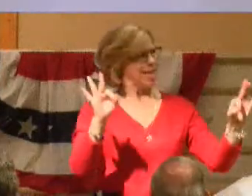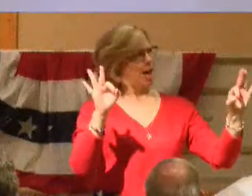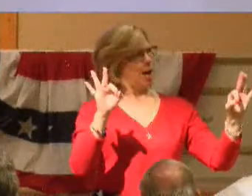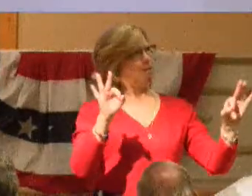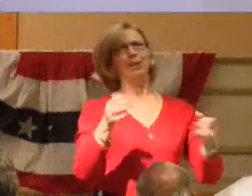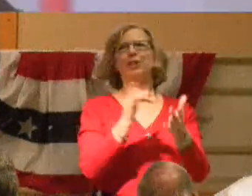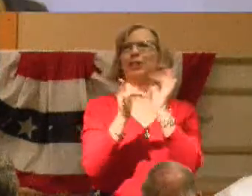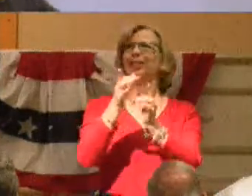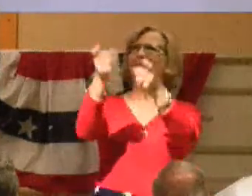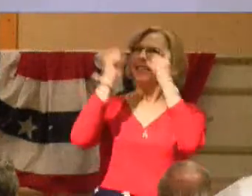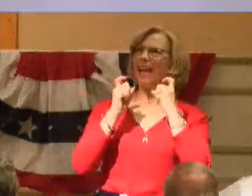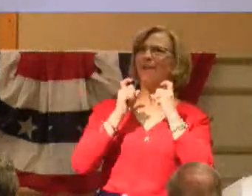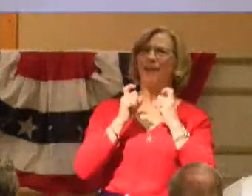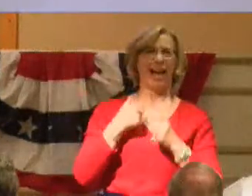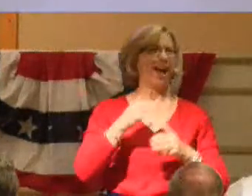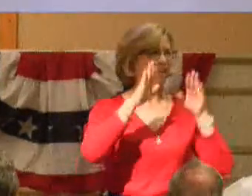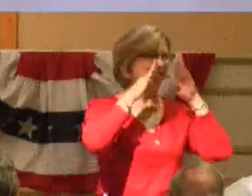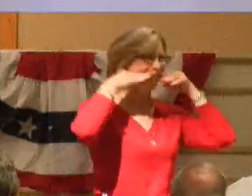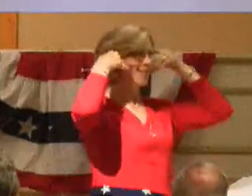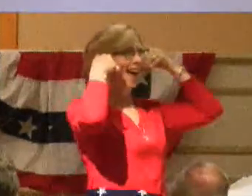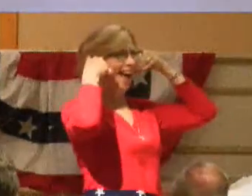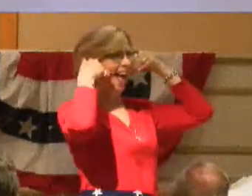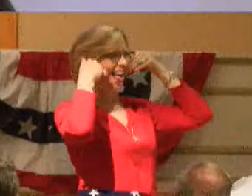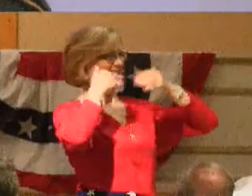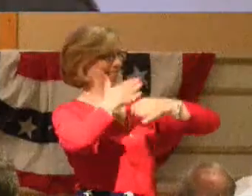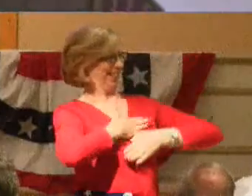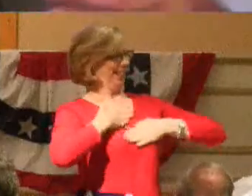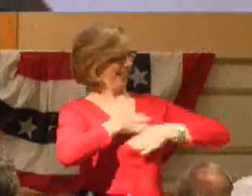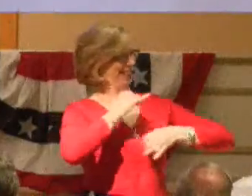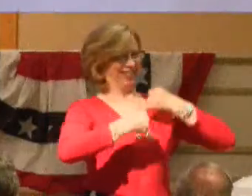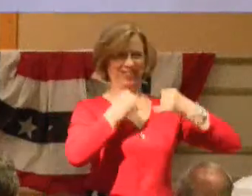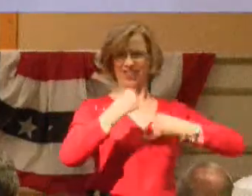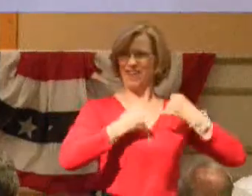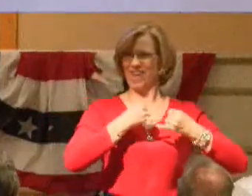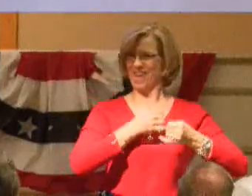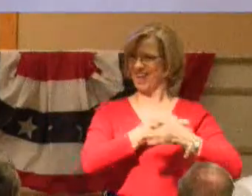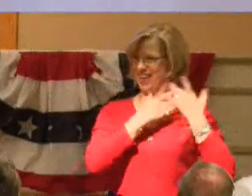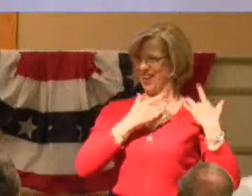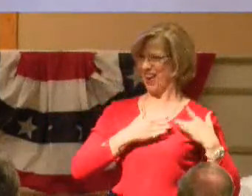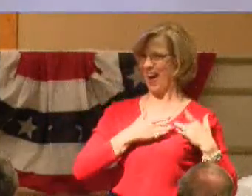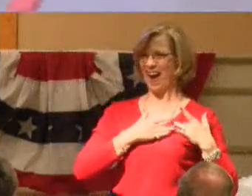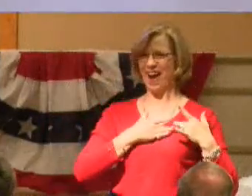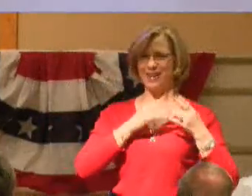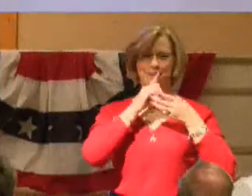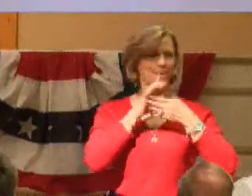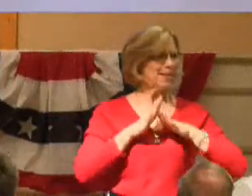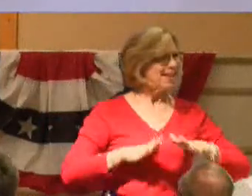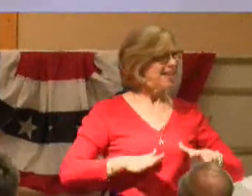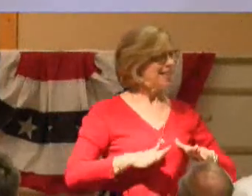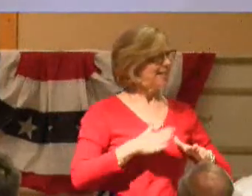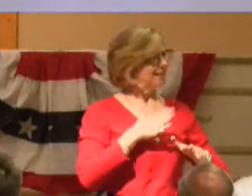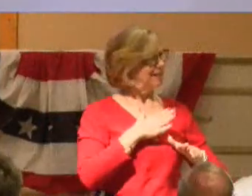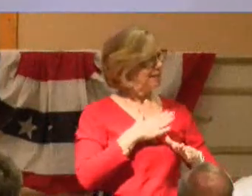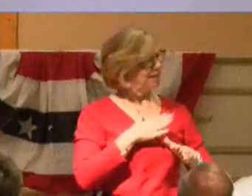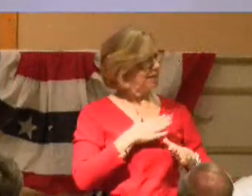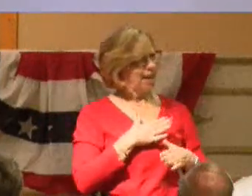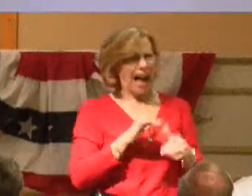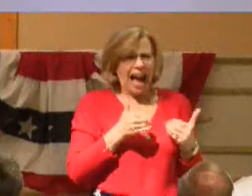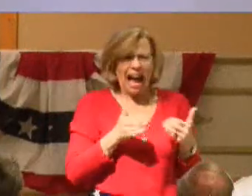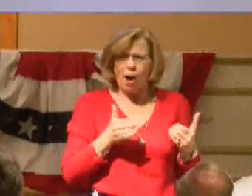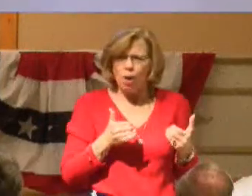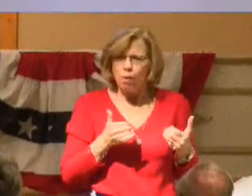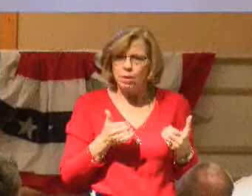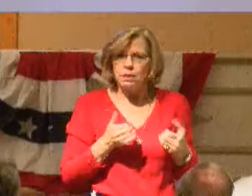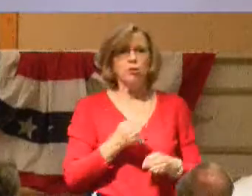given me. I want to have a smile on my face and joy in my heart and peace about my life. And the only way I can have that is to